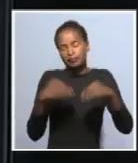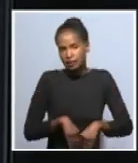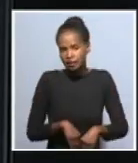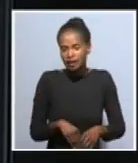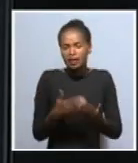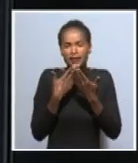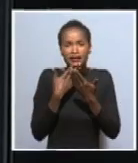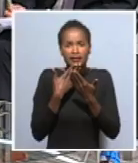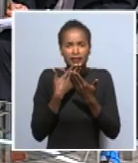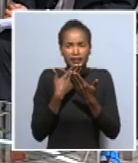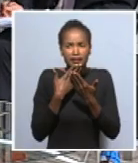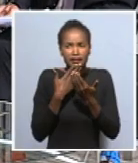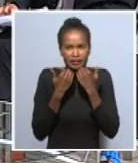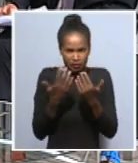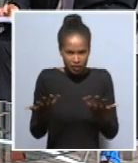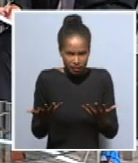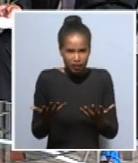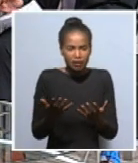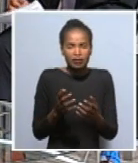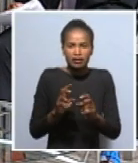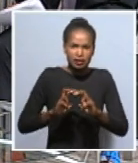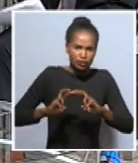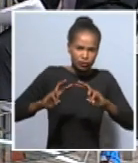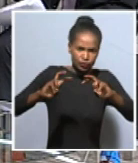and a post-mortem of these projects that are